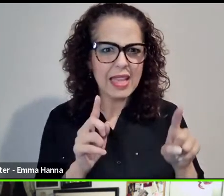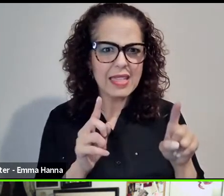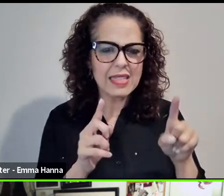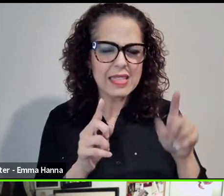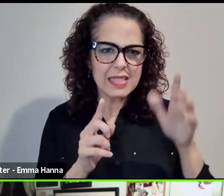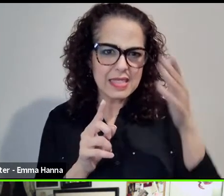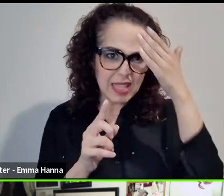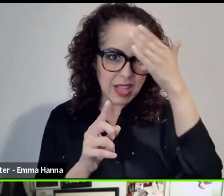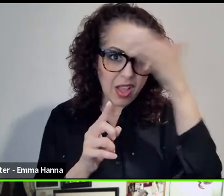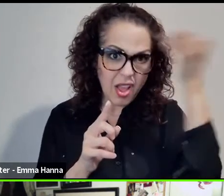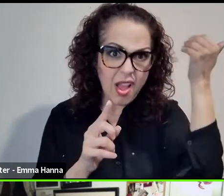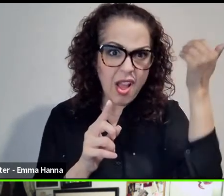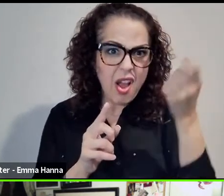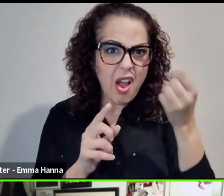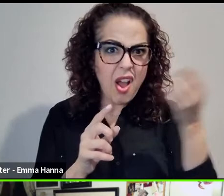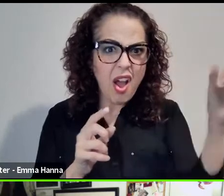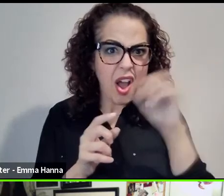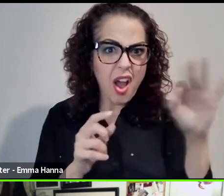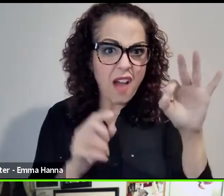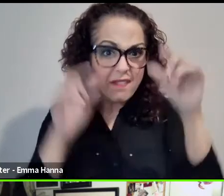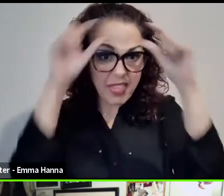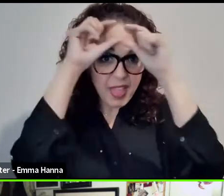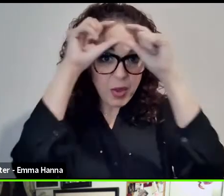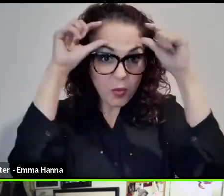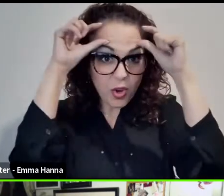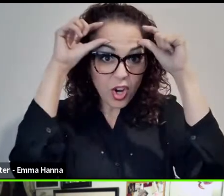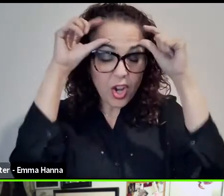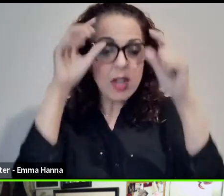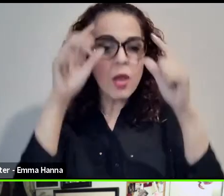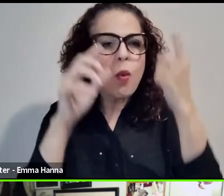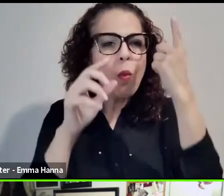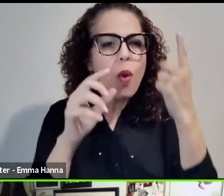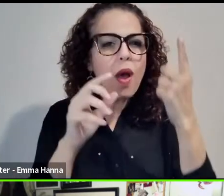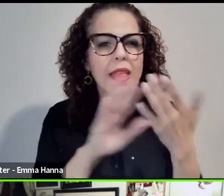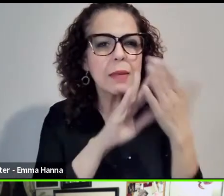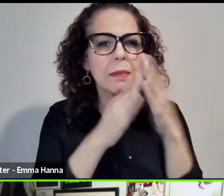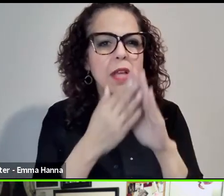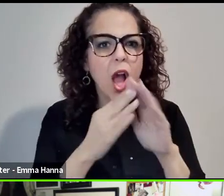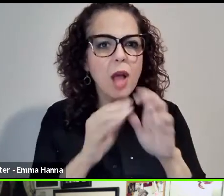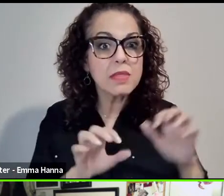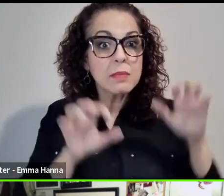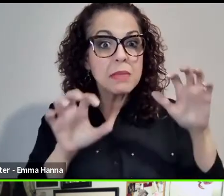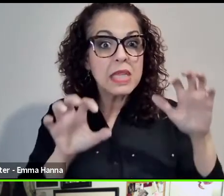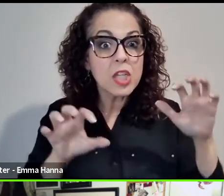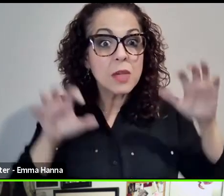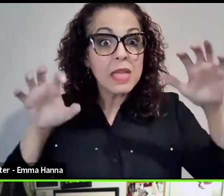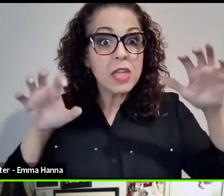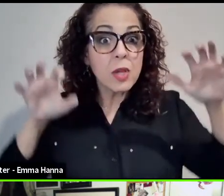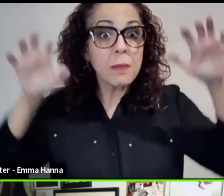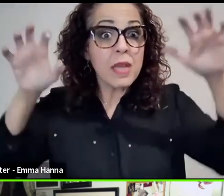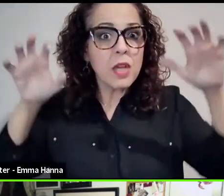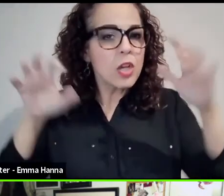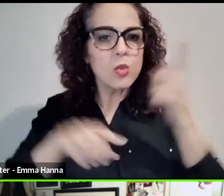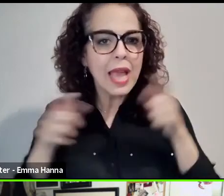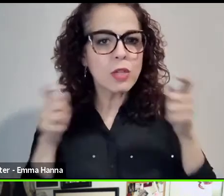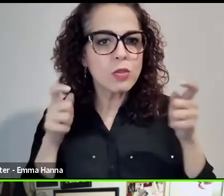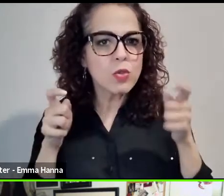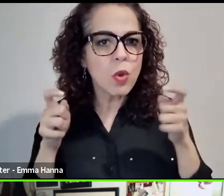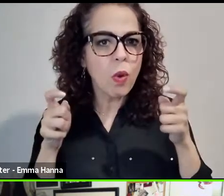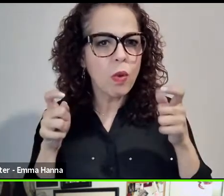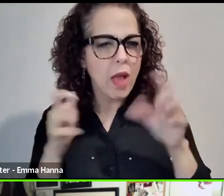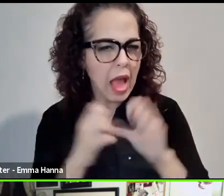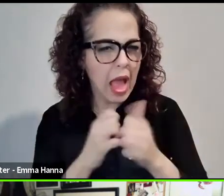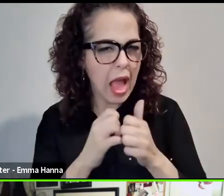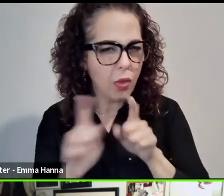head? One where he gets to grow bigger and bigger and more uncontrolled? Have you ever thought of that? The other way it could have gone with the